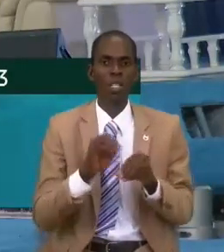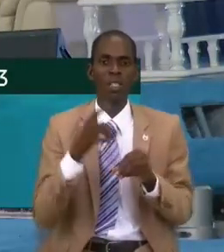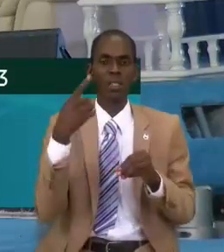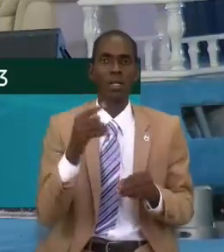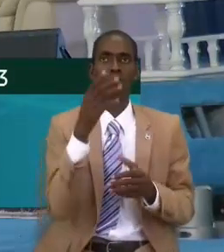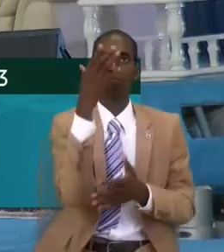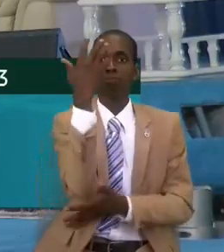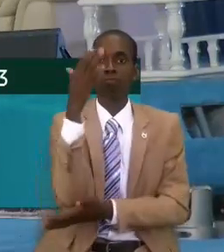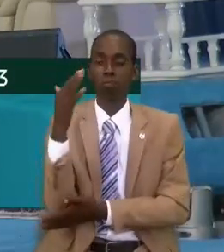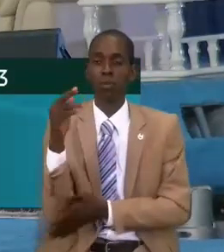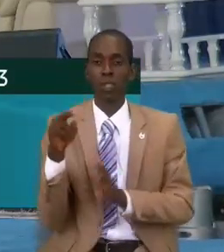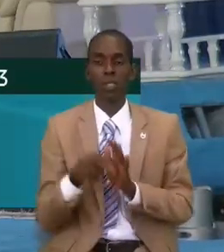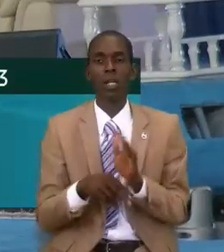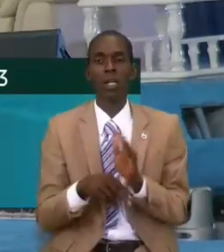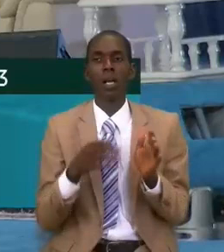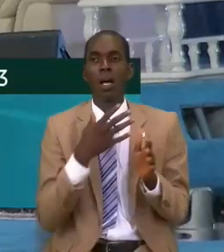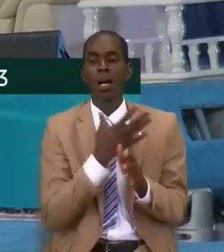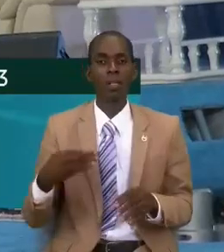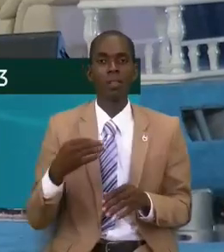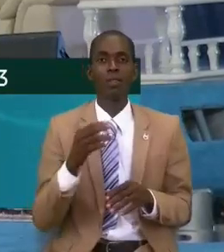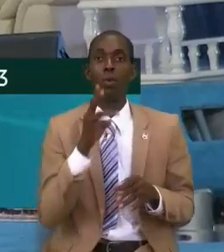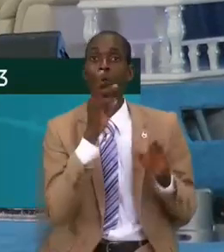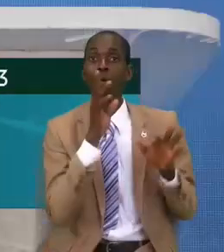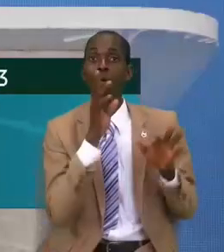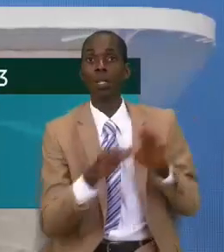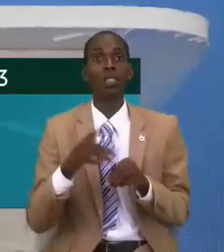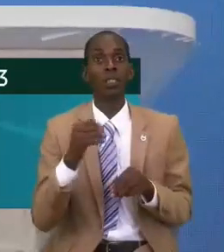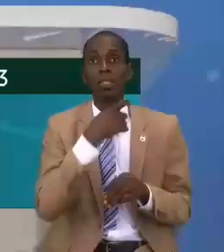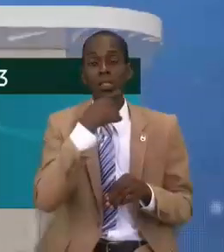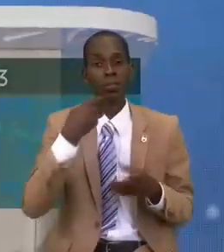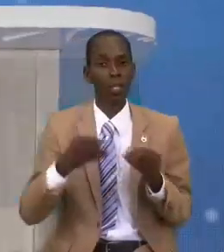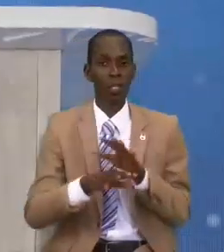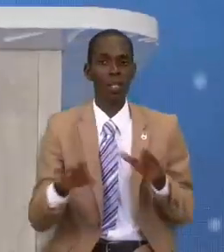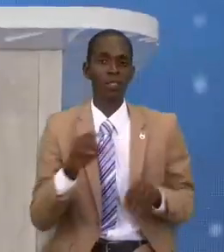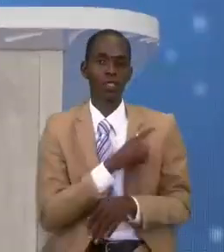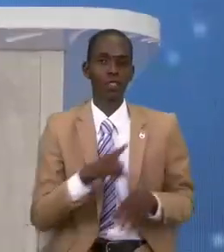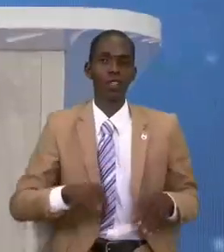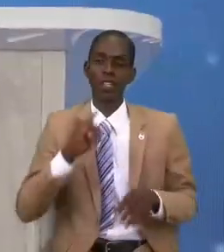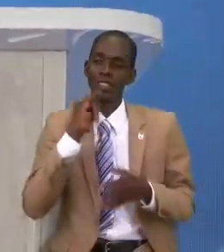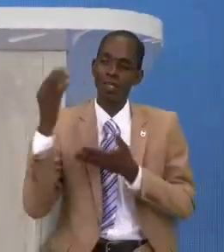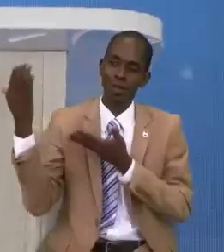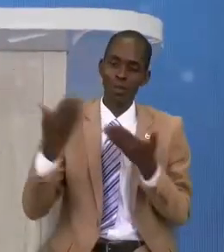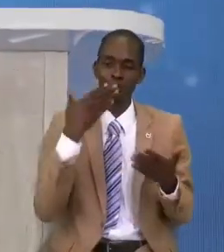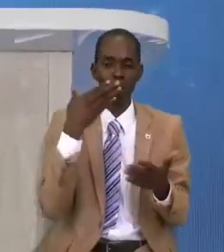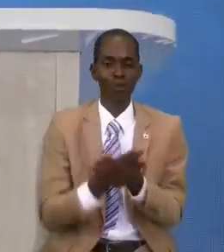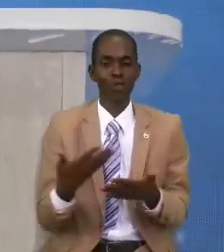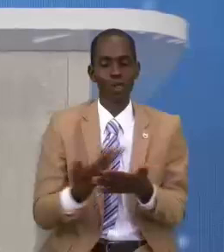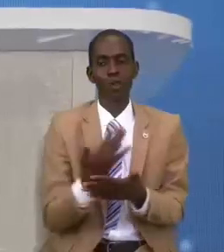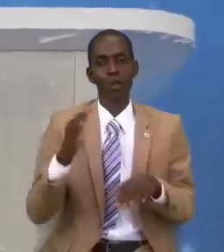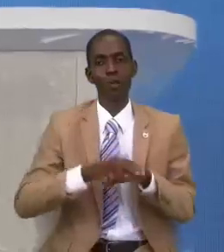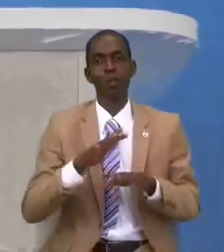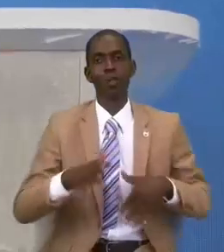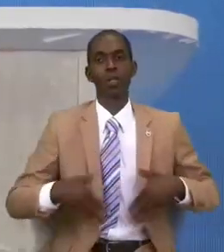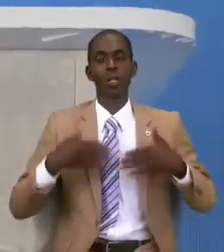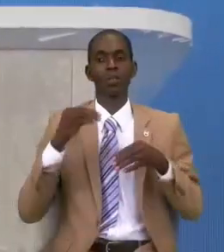desert. The Lord is bringing new things upon your life. Isaiah chapter 62, and I'm reading